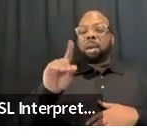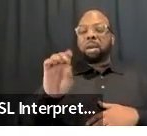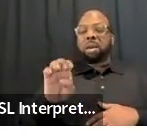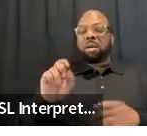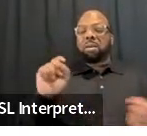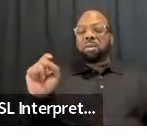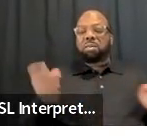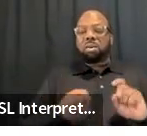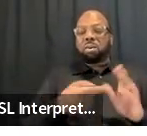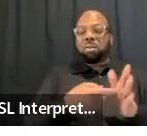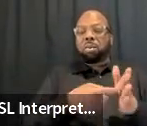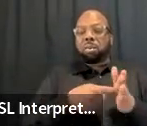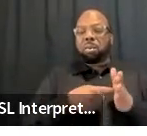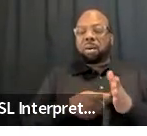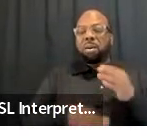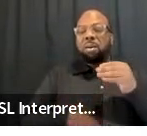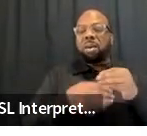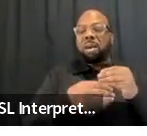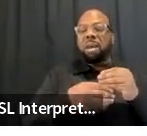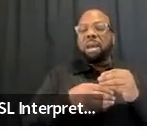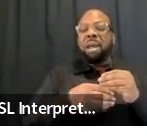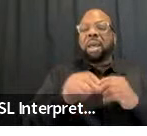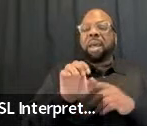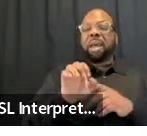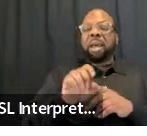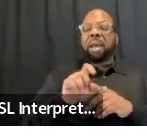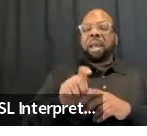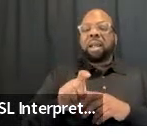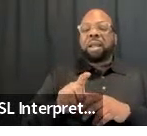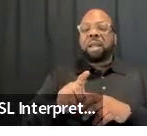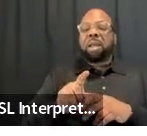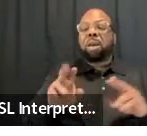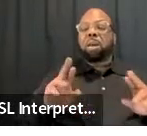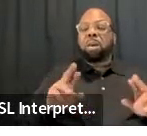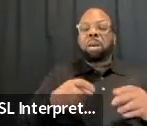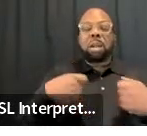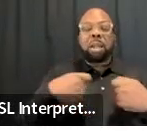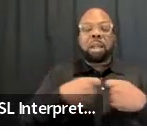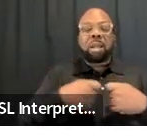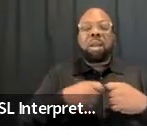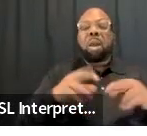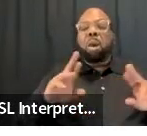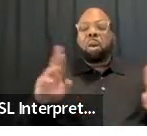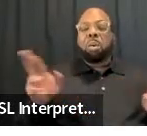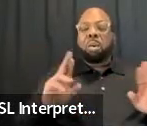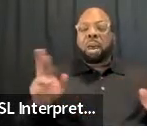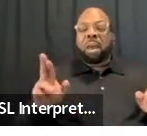requirements to include EV-ready spaces in certain new parking lots and garages.